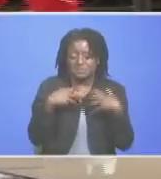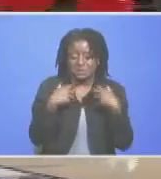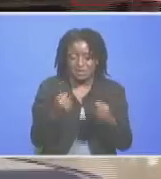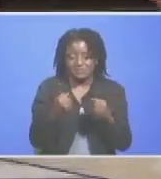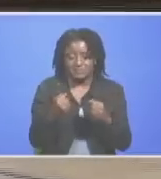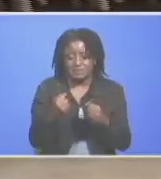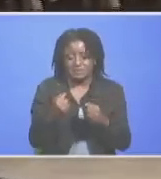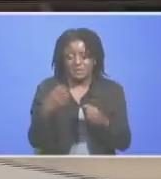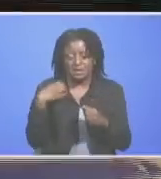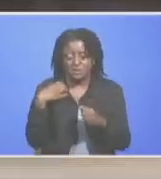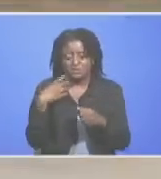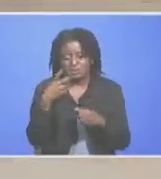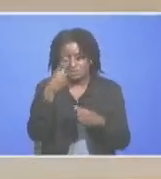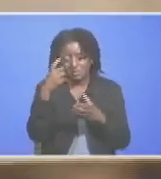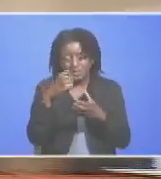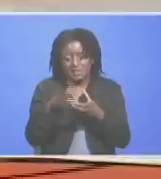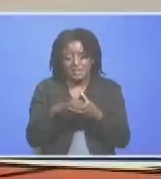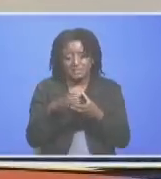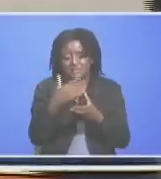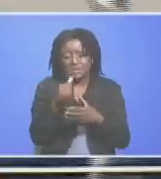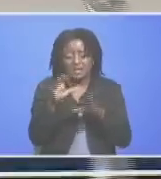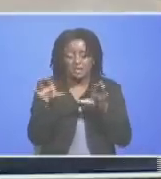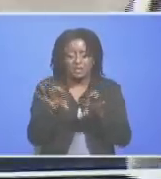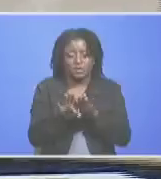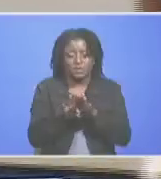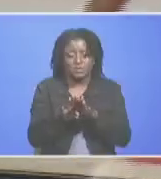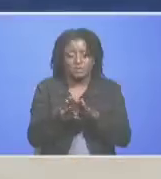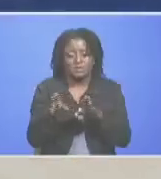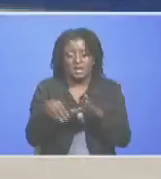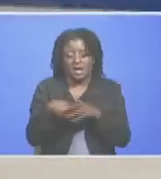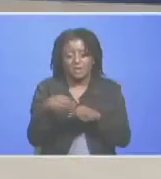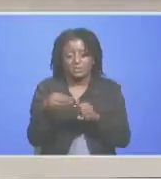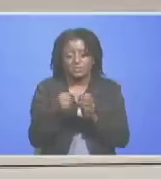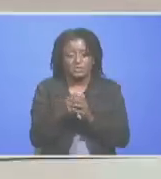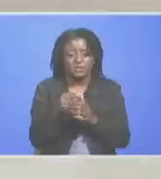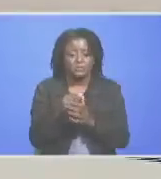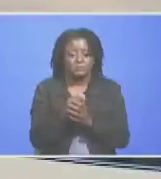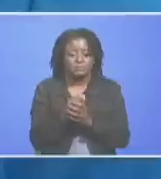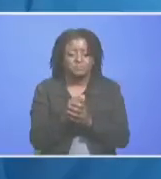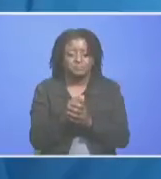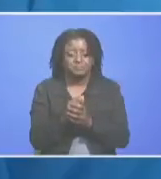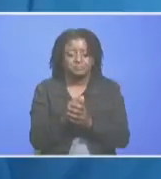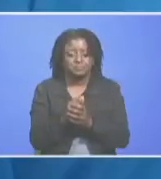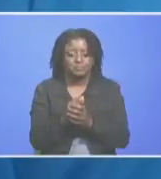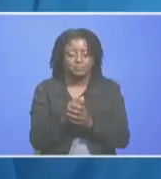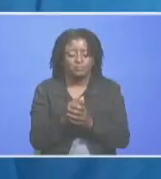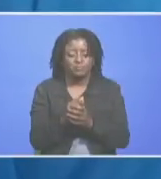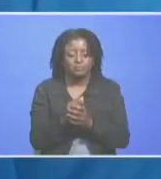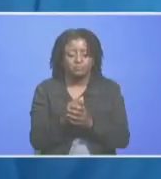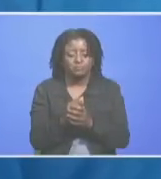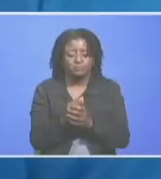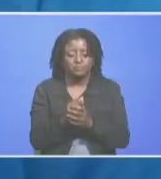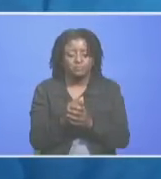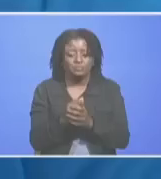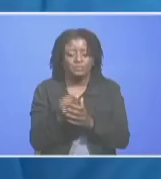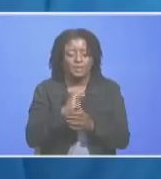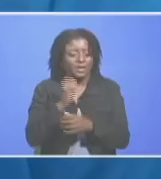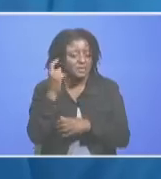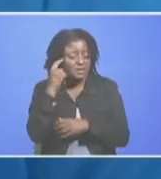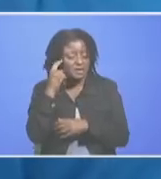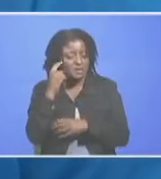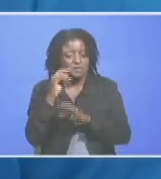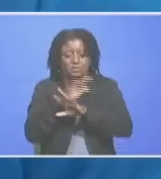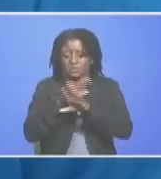it out, while Water Park expects to extend the series. I think what we have to do is don't let the small